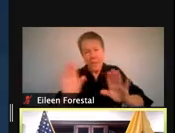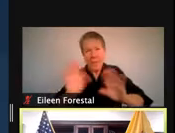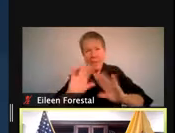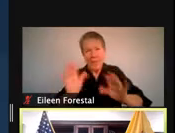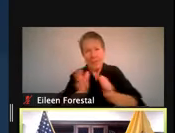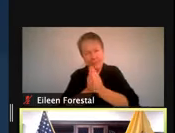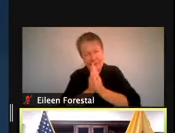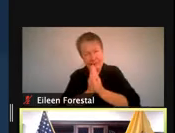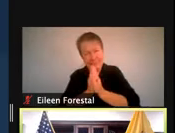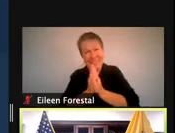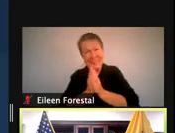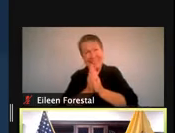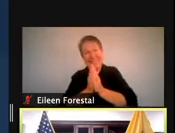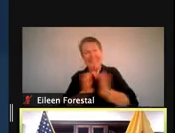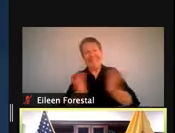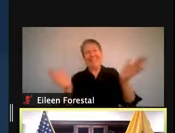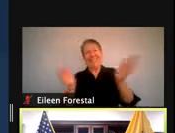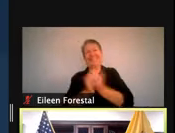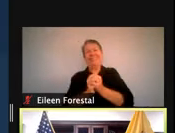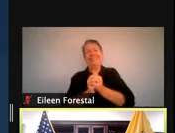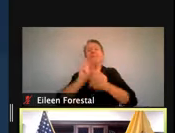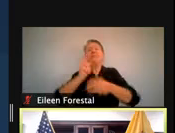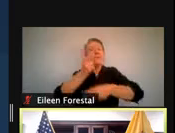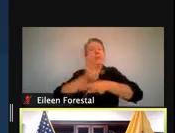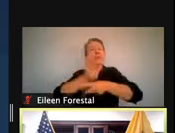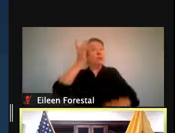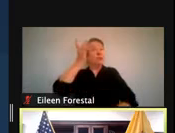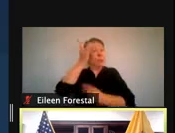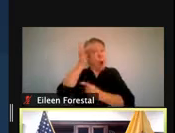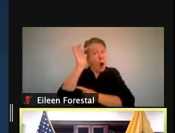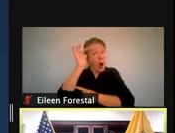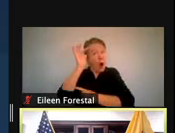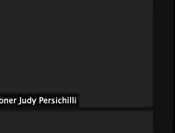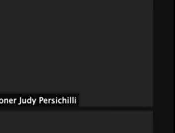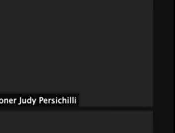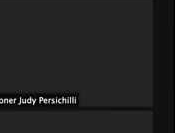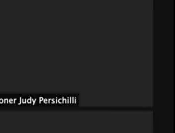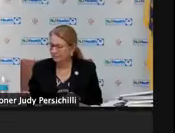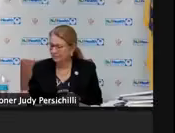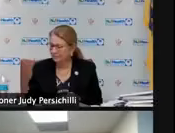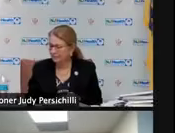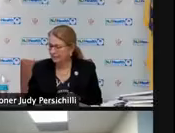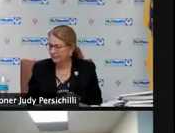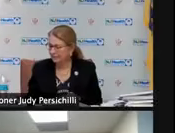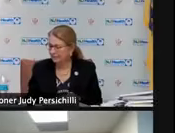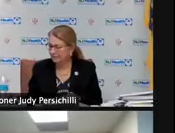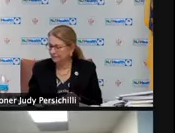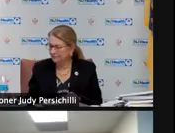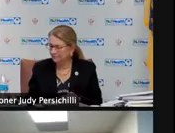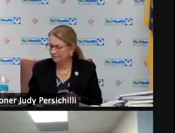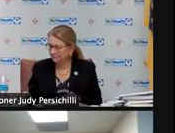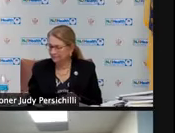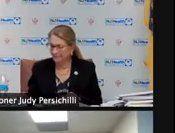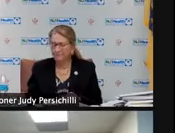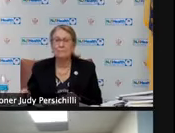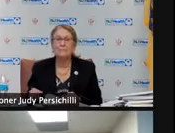day, please keep smart, keep a social distance, keep washing your hands, keep wearing your masks. And with